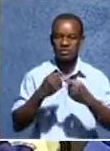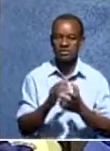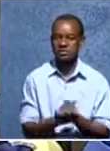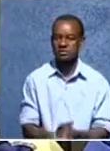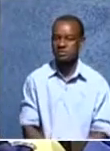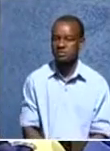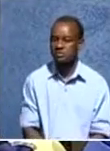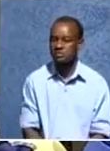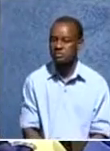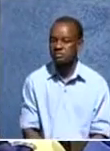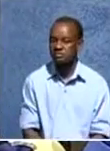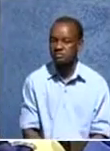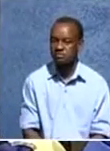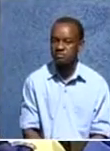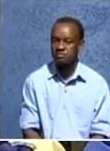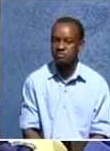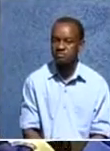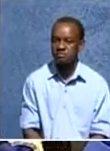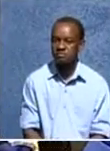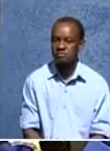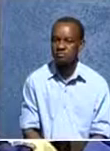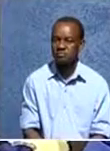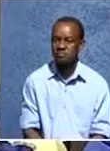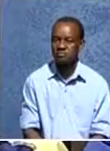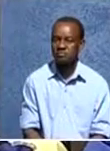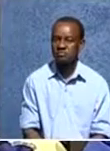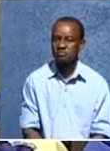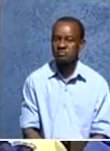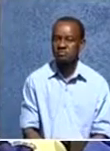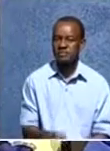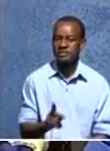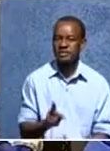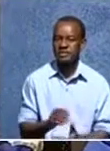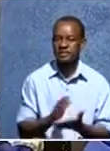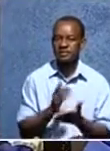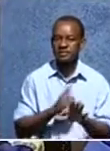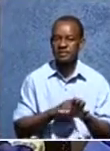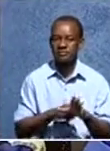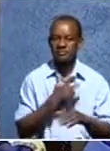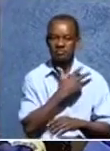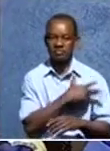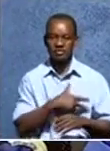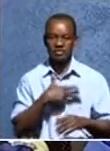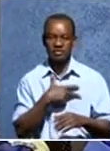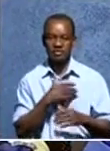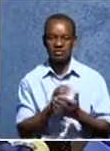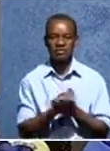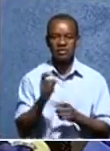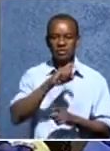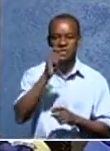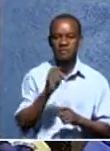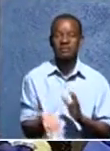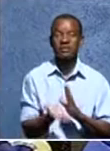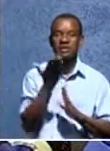and passion is what you need in tourism. And then qualifications come if you reach the higher level. But Diego mentioned it right at the beginning of our program, that he says tourism